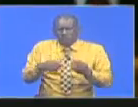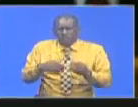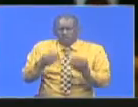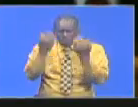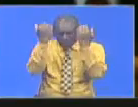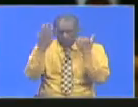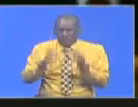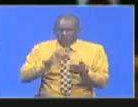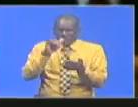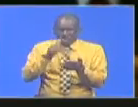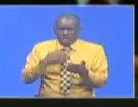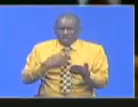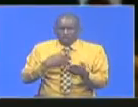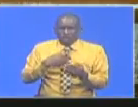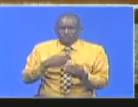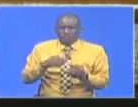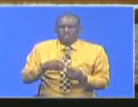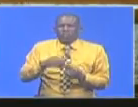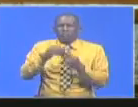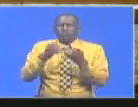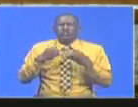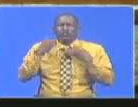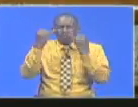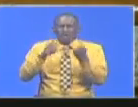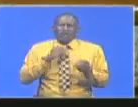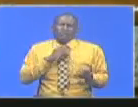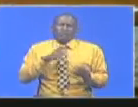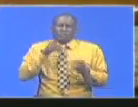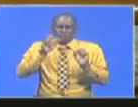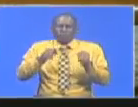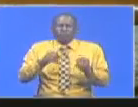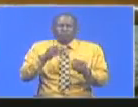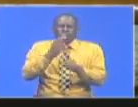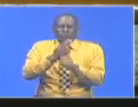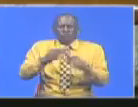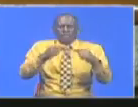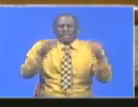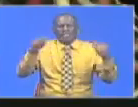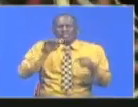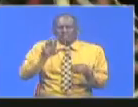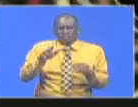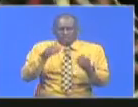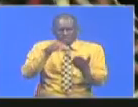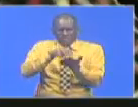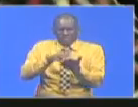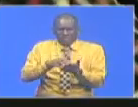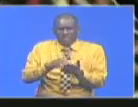holds privileged information and feared it would be used against him in the proceedings. The